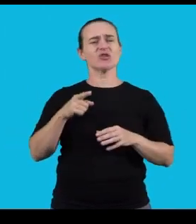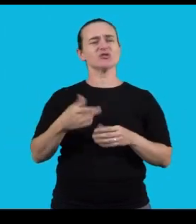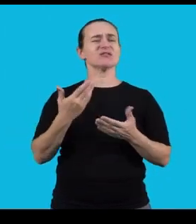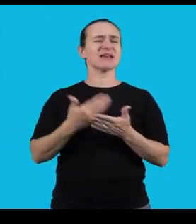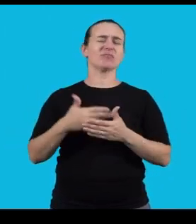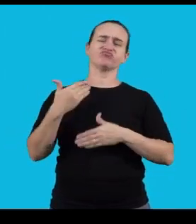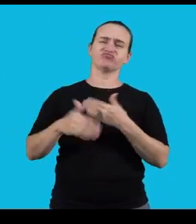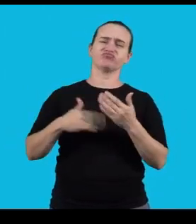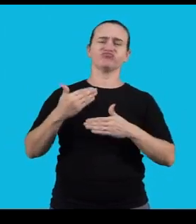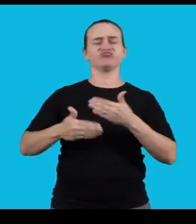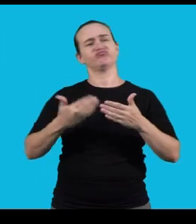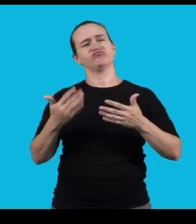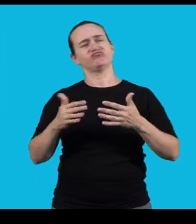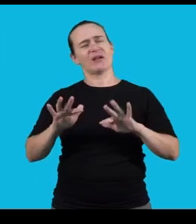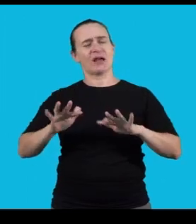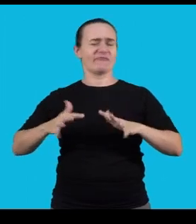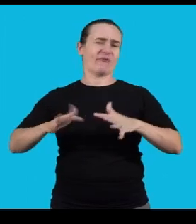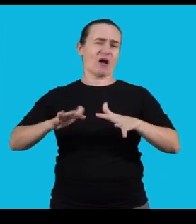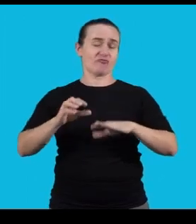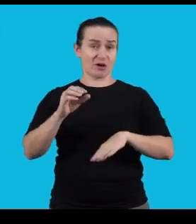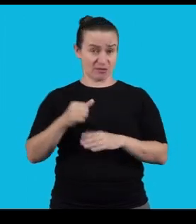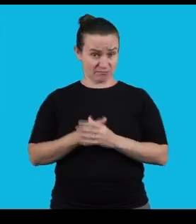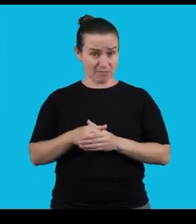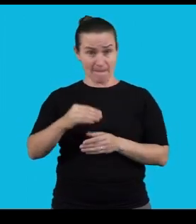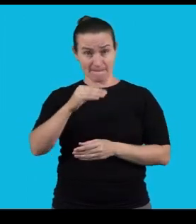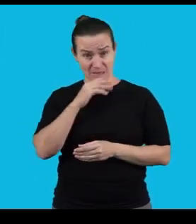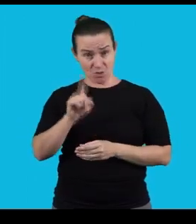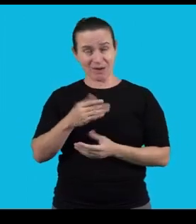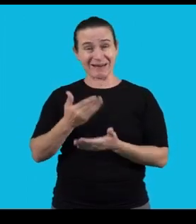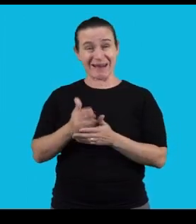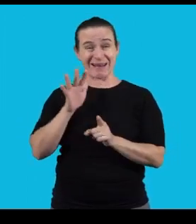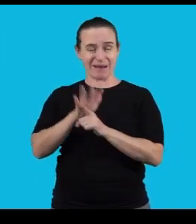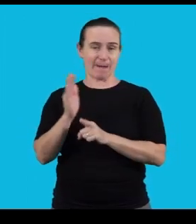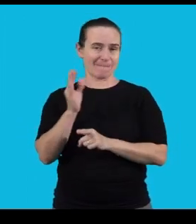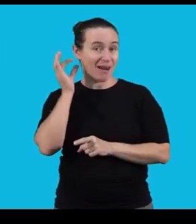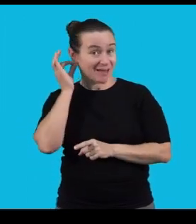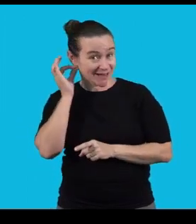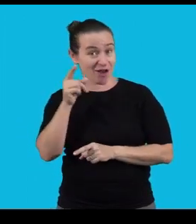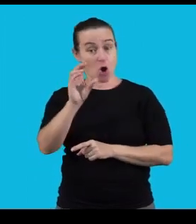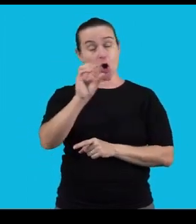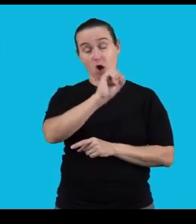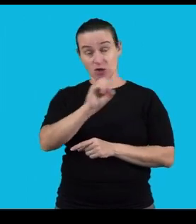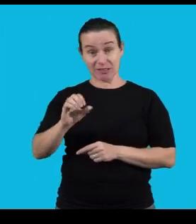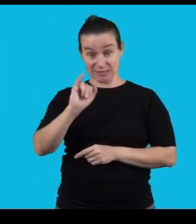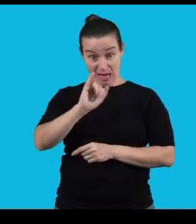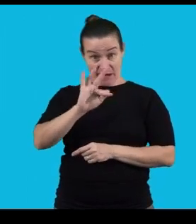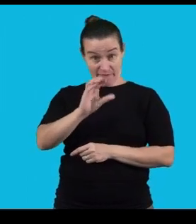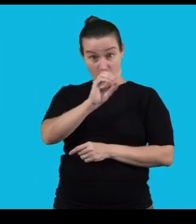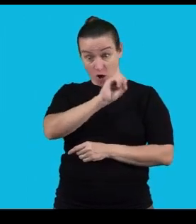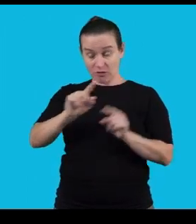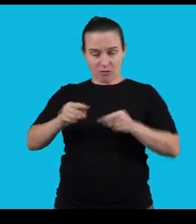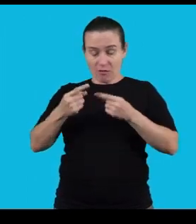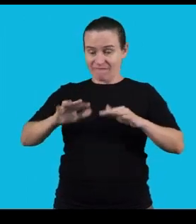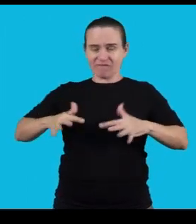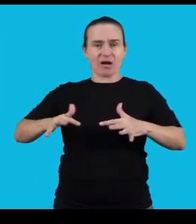here on the tympanic membrane, it will affect the middle ear, the ossicles. And if the ossicles cannot